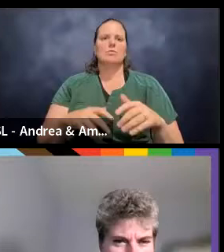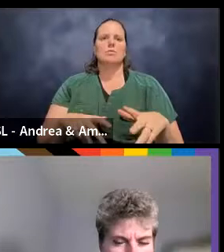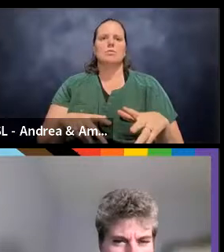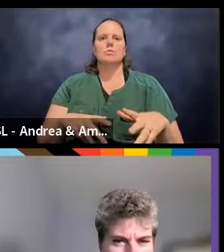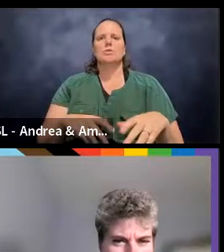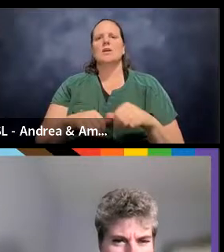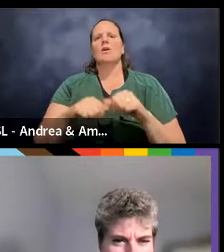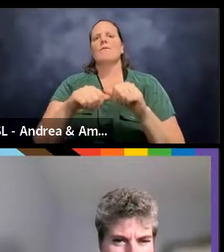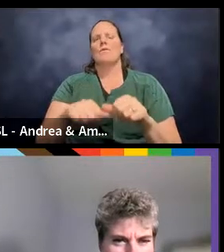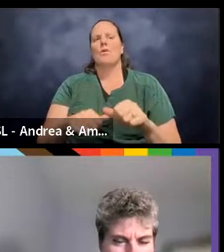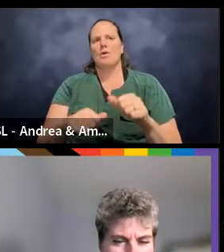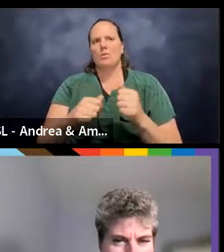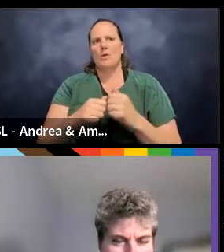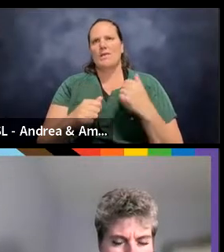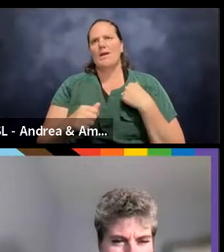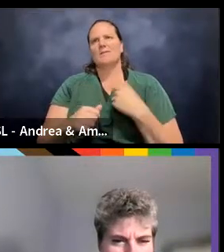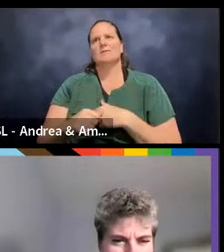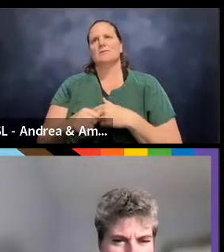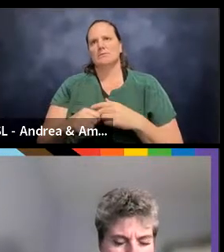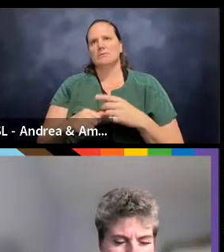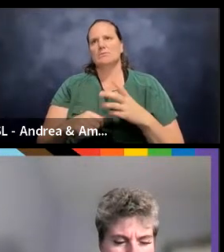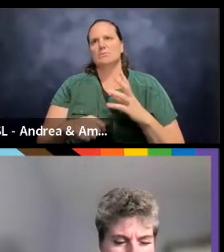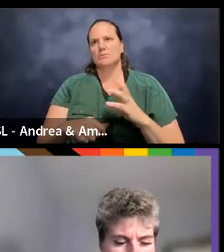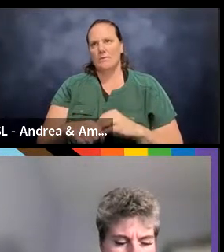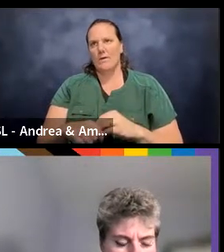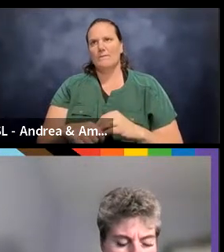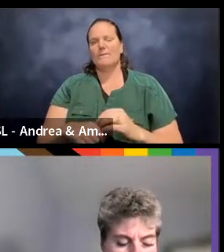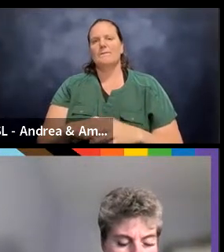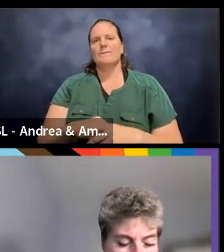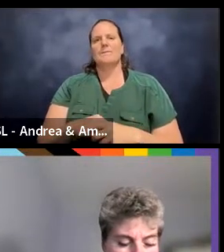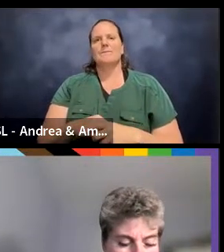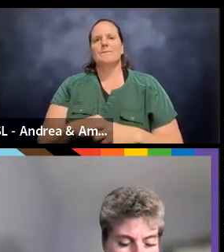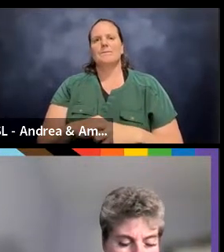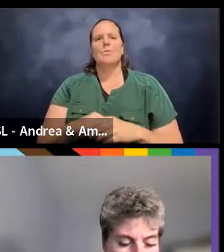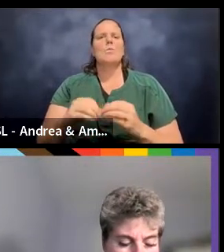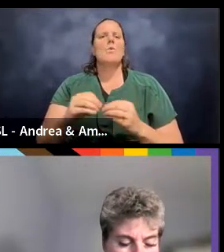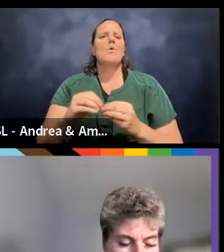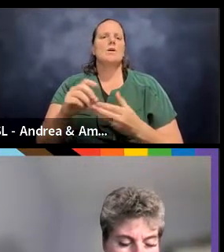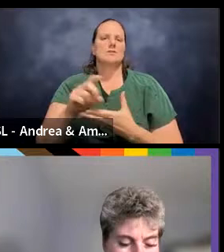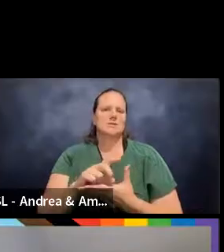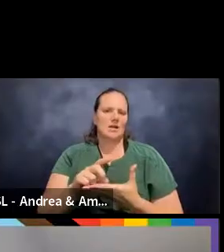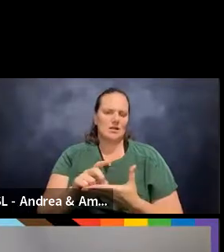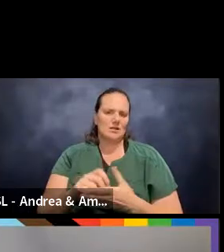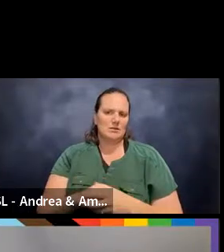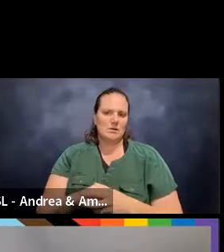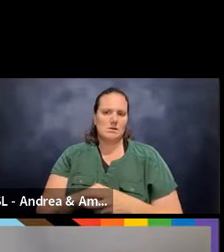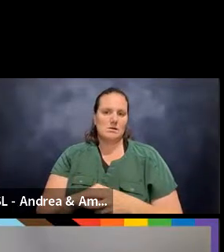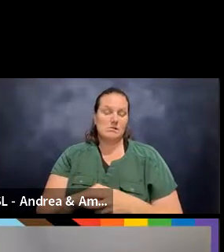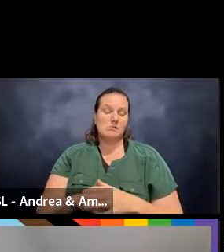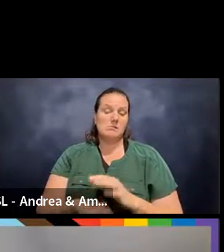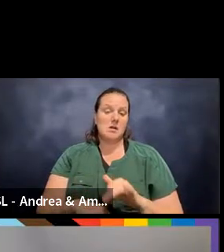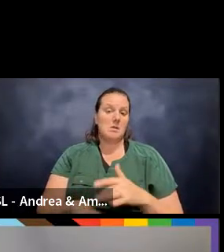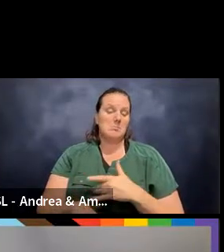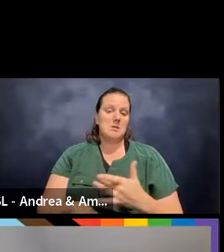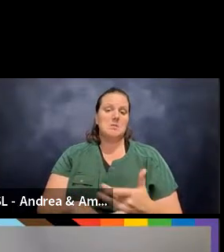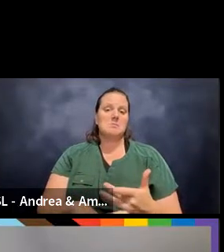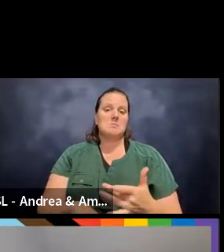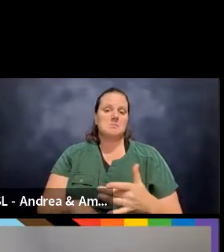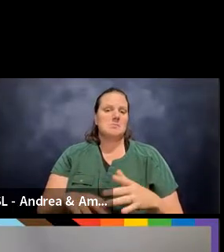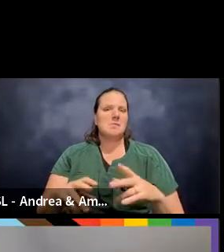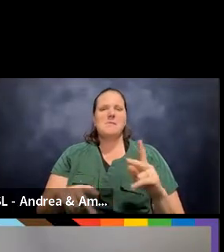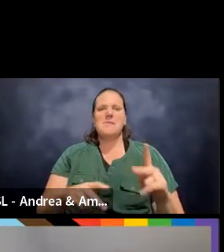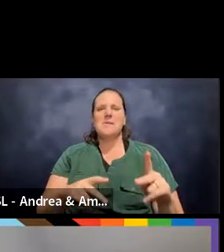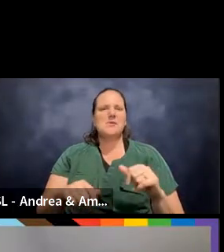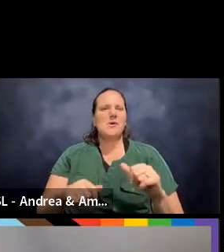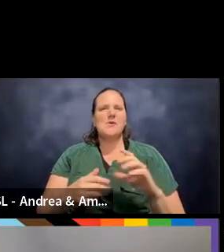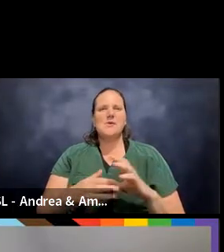us as we get into further design. And those are generally, folks don't comment